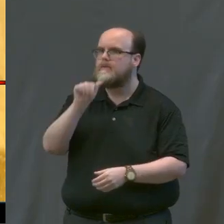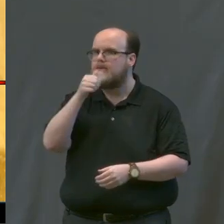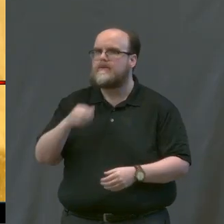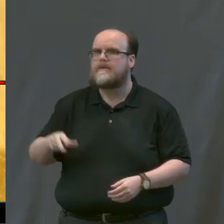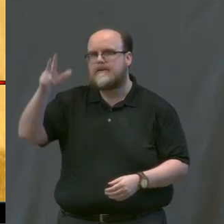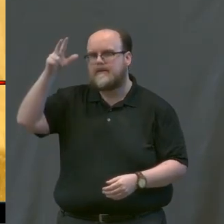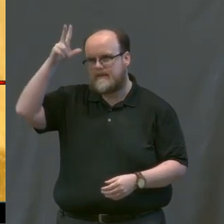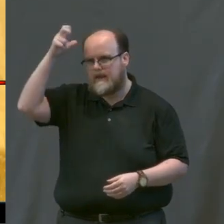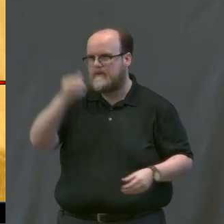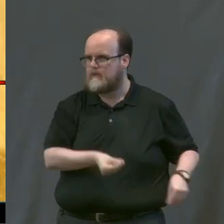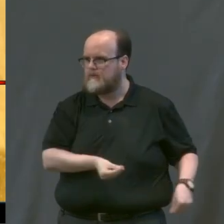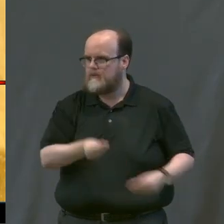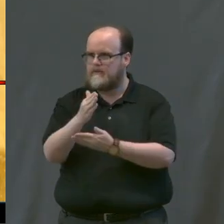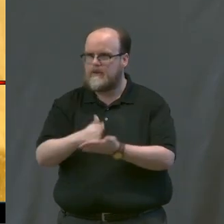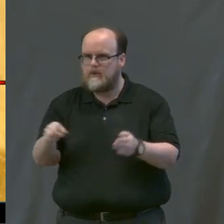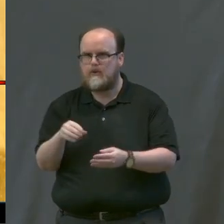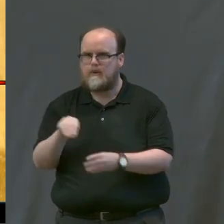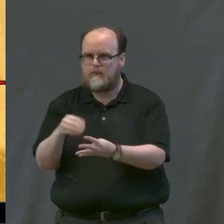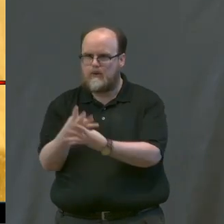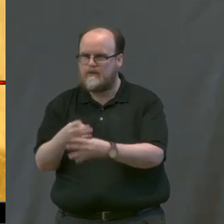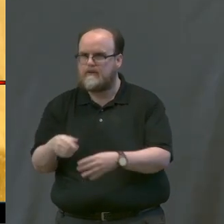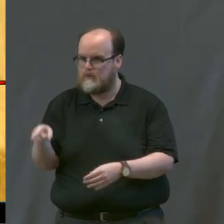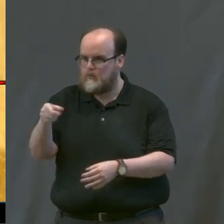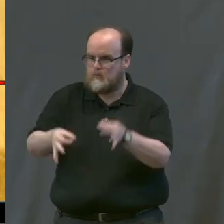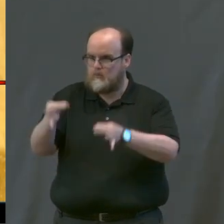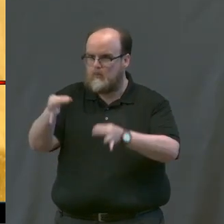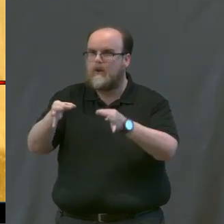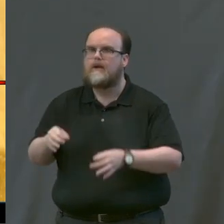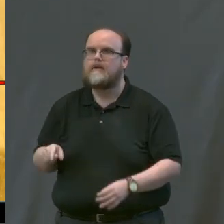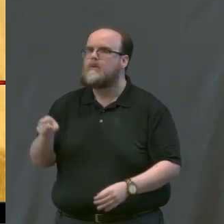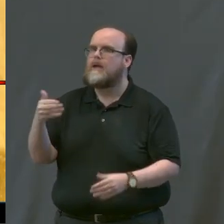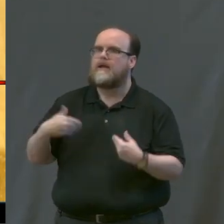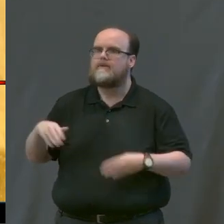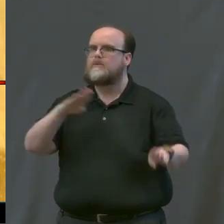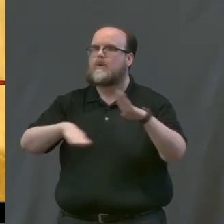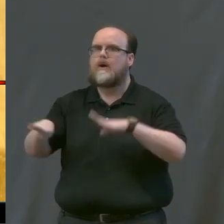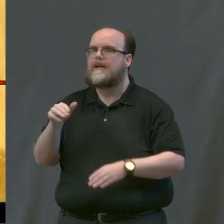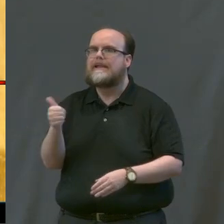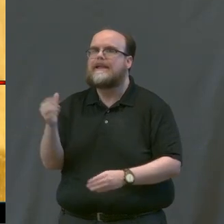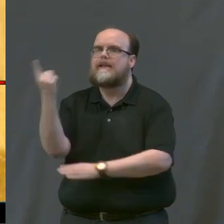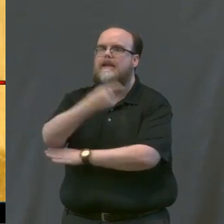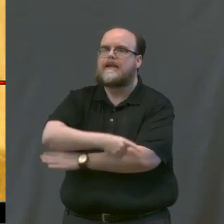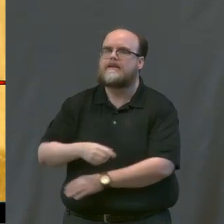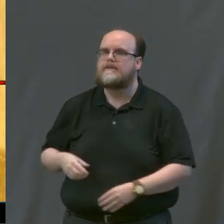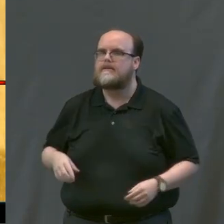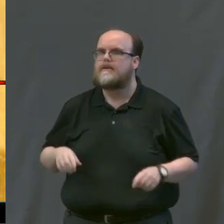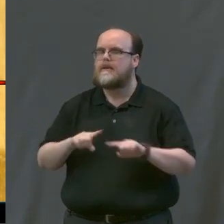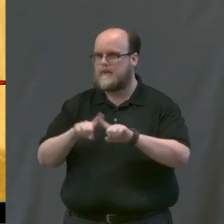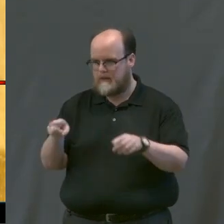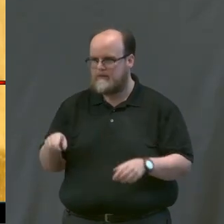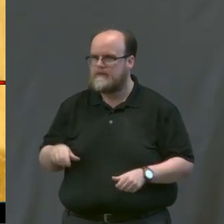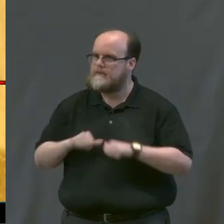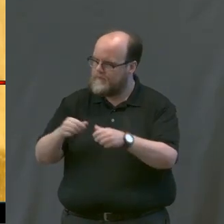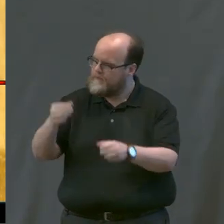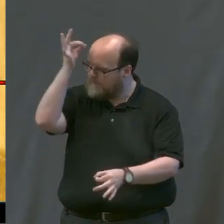cast some of you into prison, that you may be tried, and you shall have tribulation 10 days. But be thou